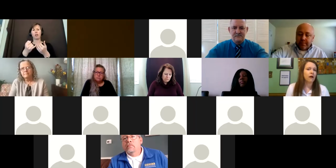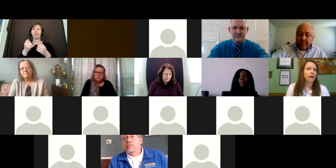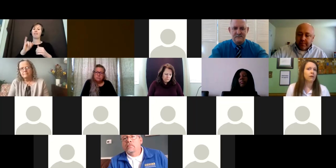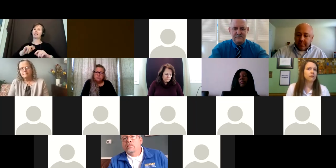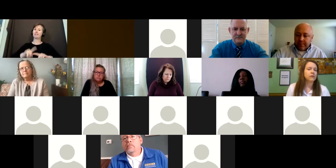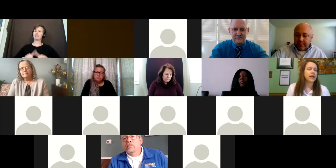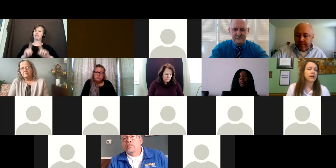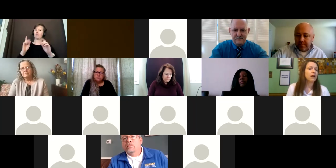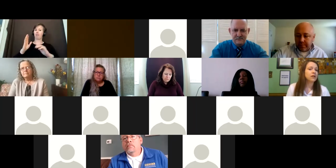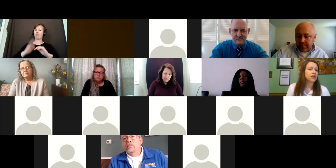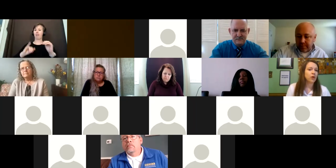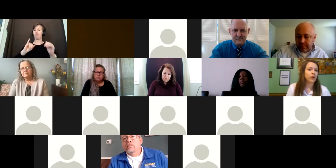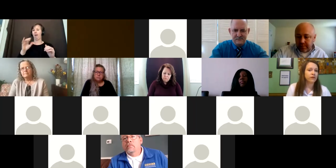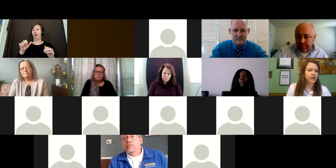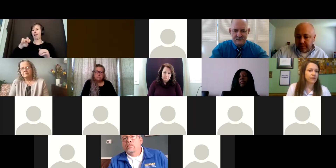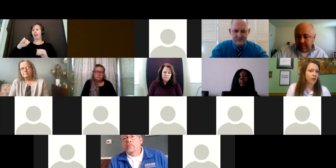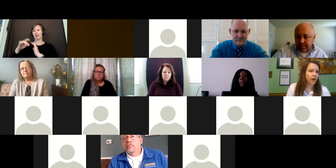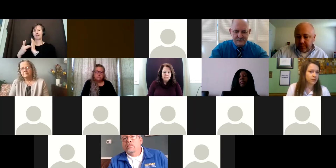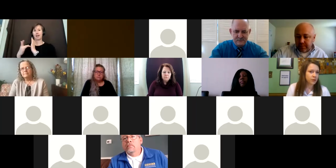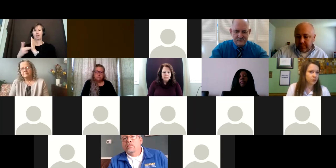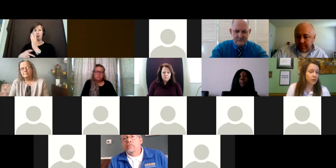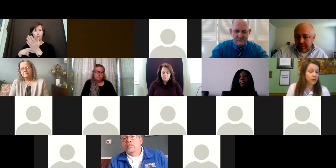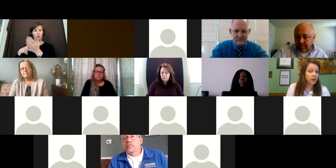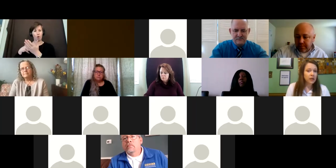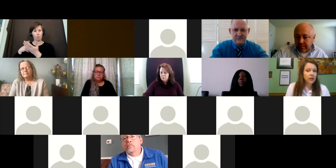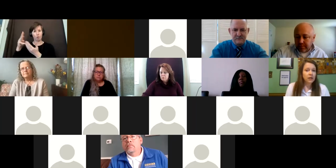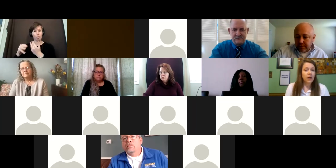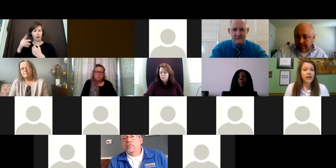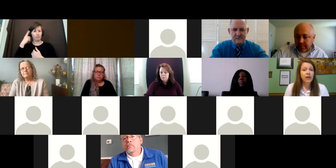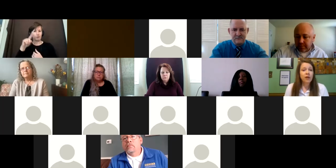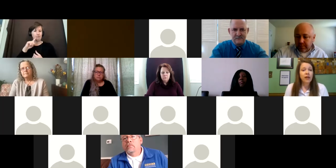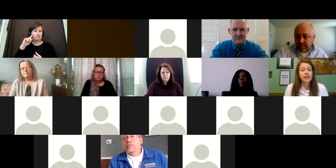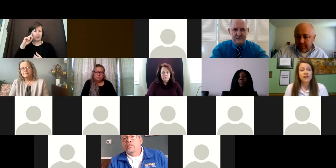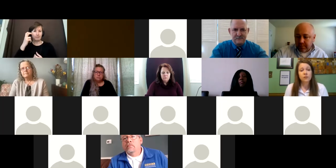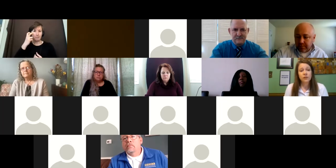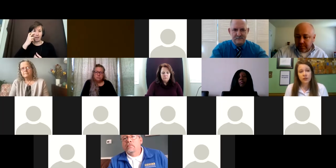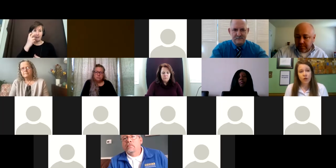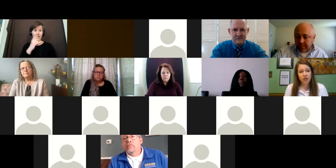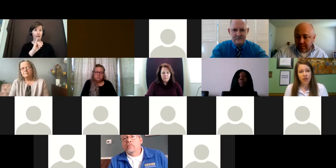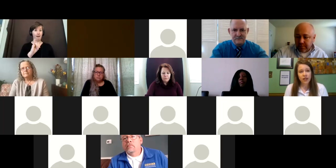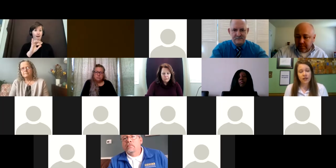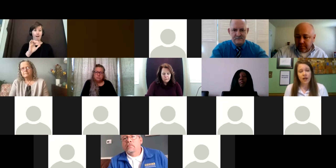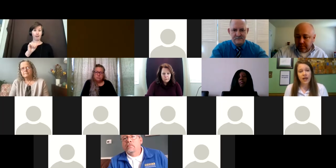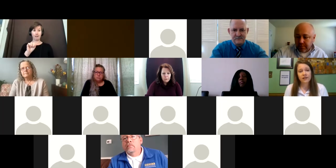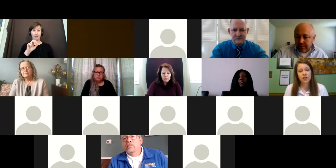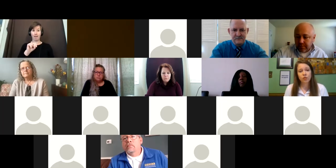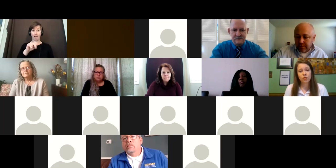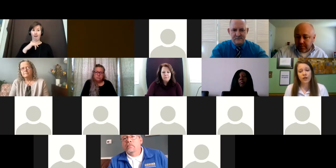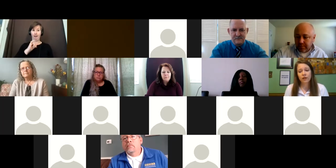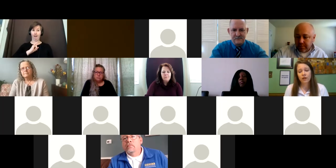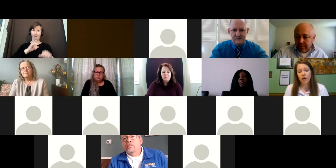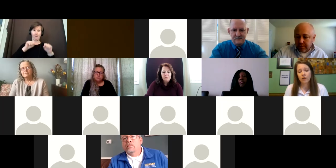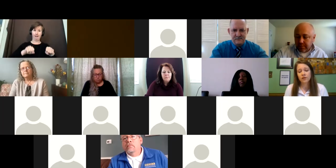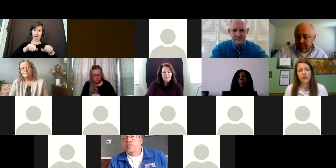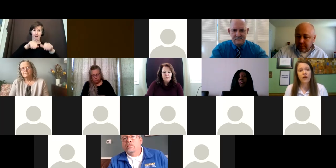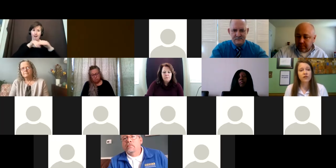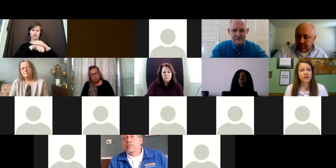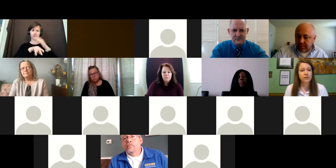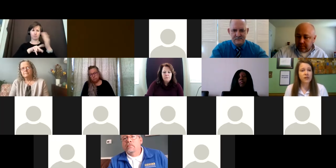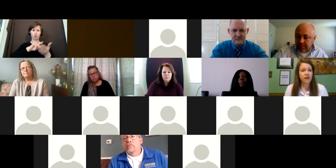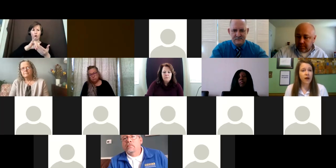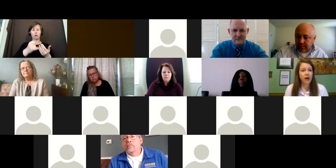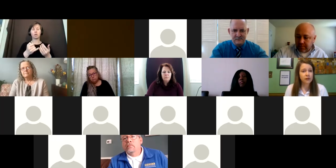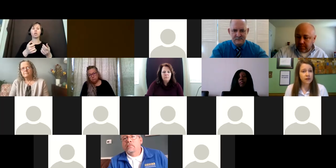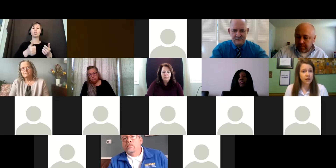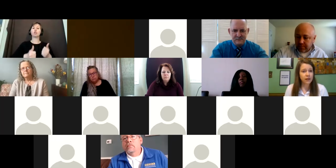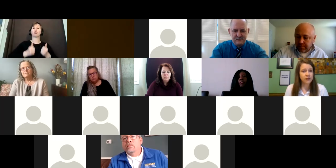ICANN Technology Program for Deafblind People. The ICANN Accessibility Project has to do with survivors of